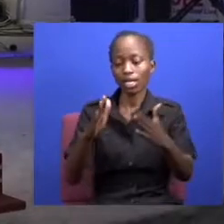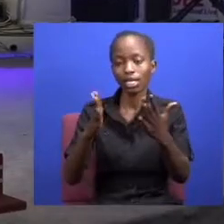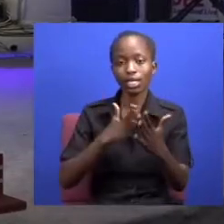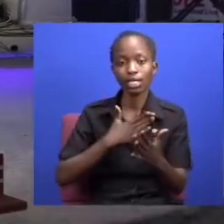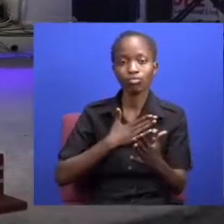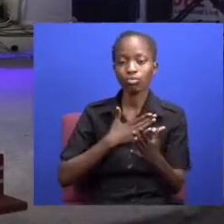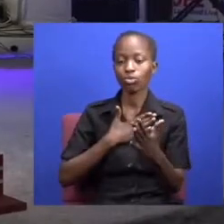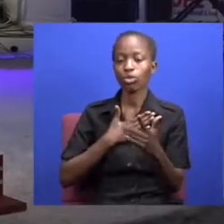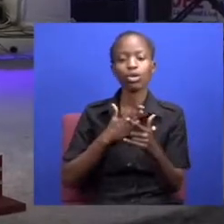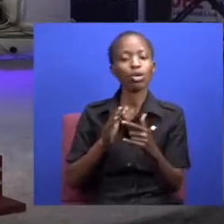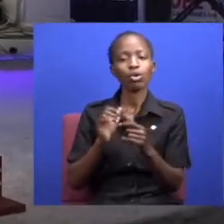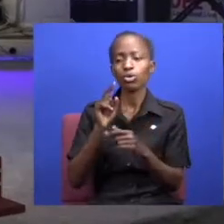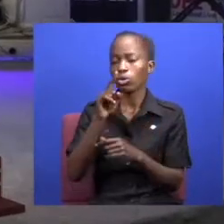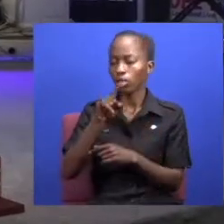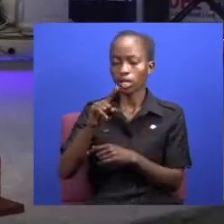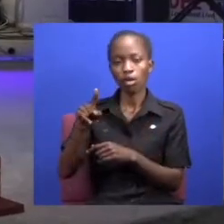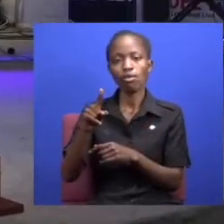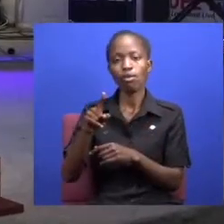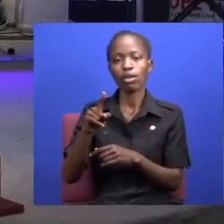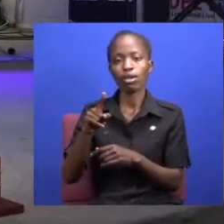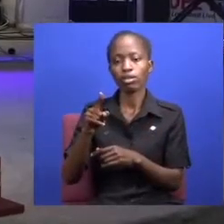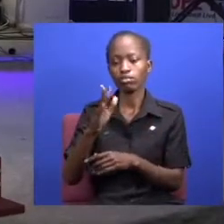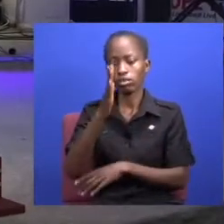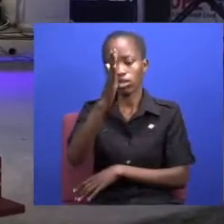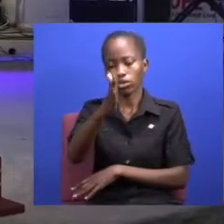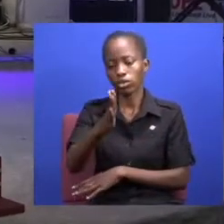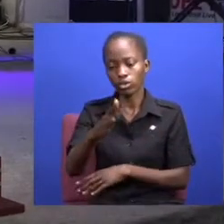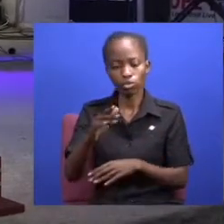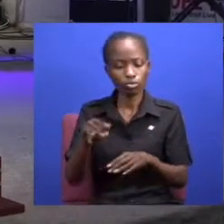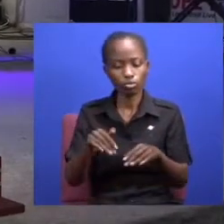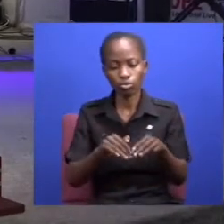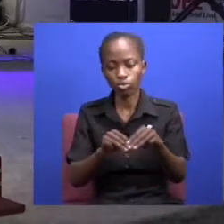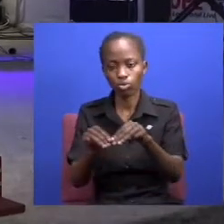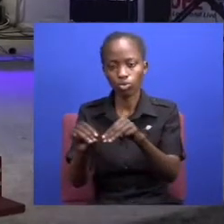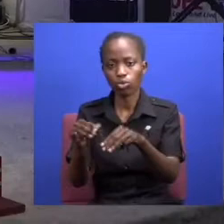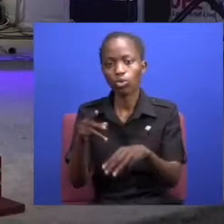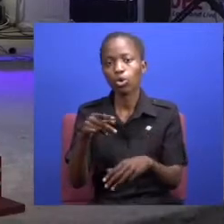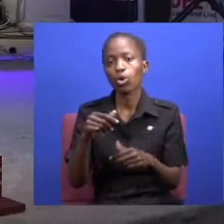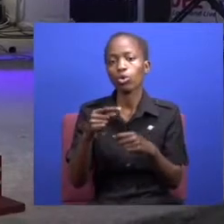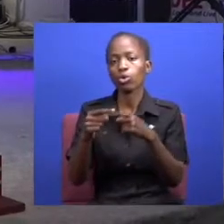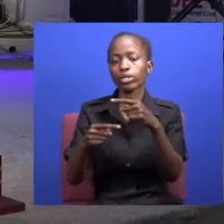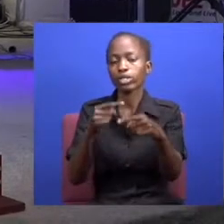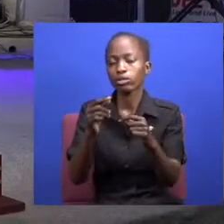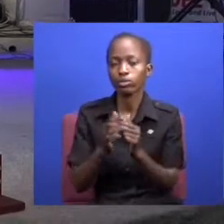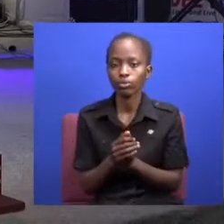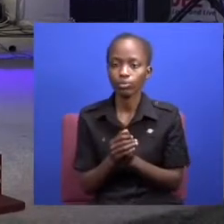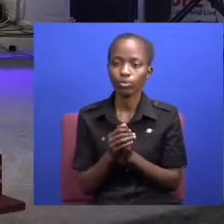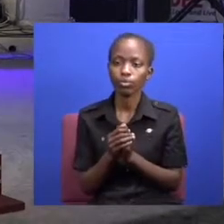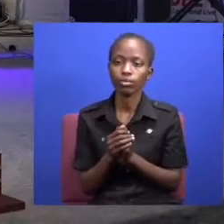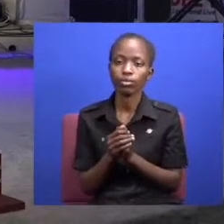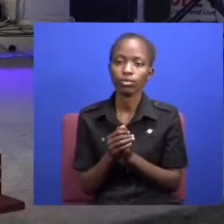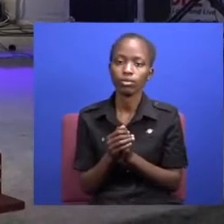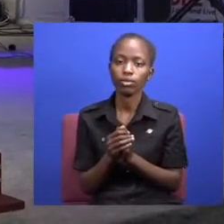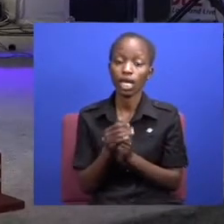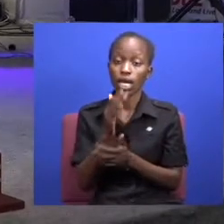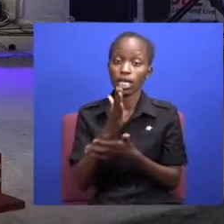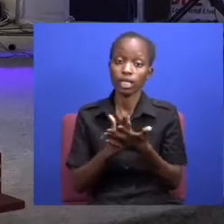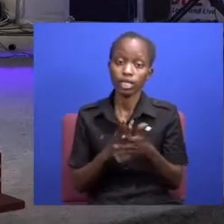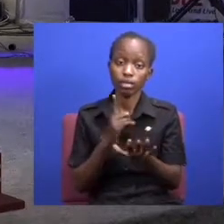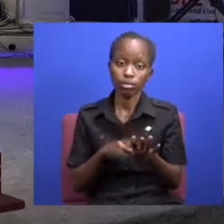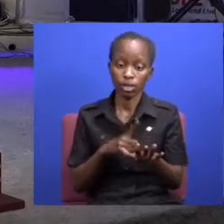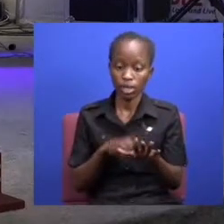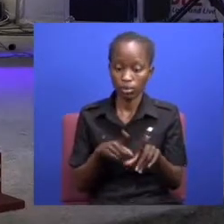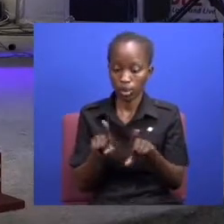me, stay on track, you're on the right track, turn right, turn left. Now, sometimes,